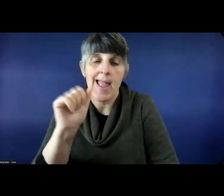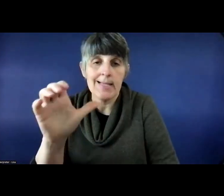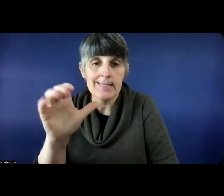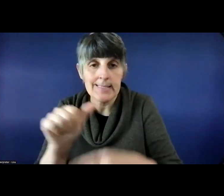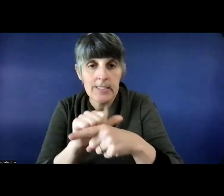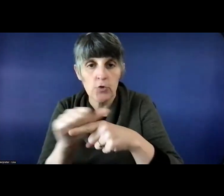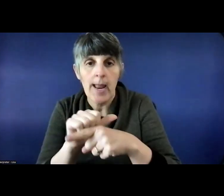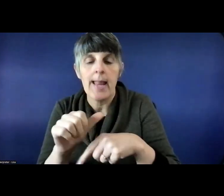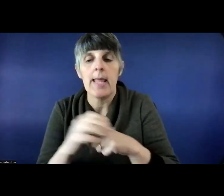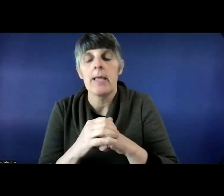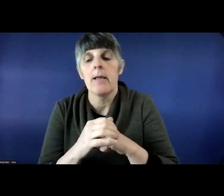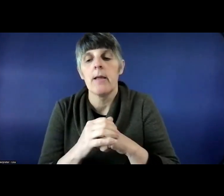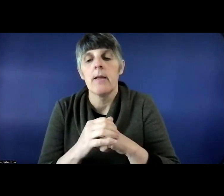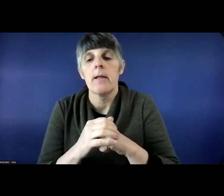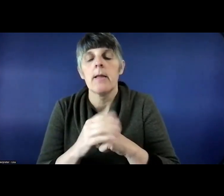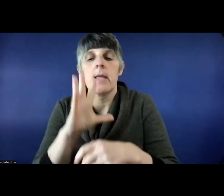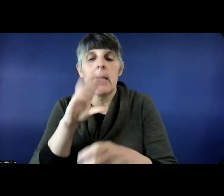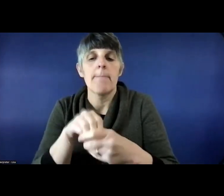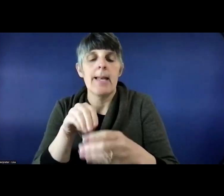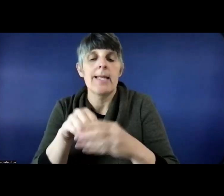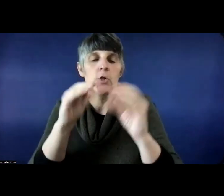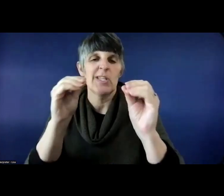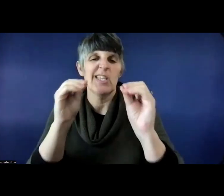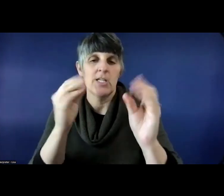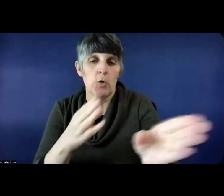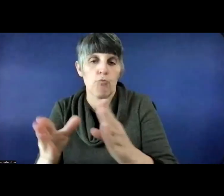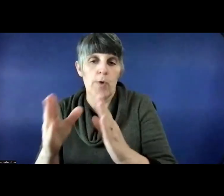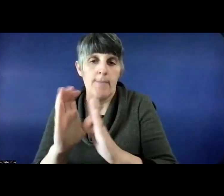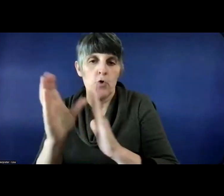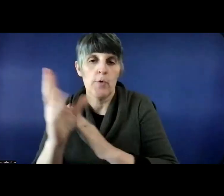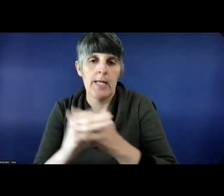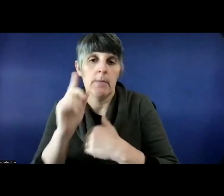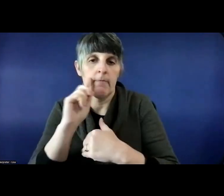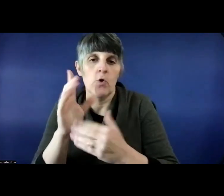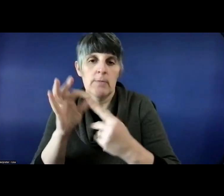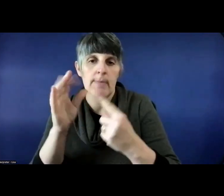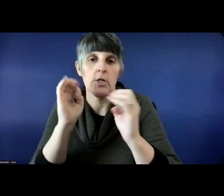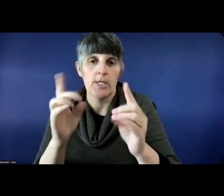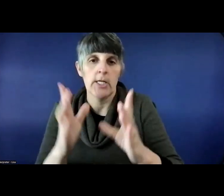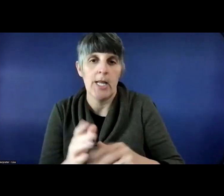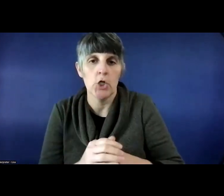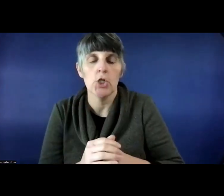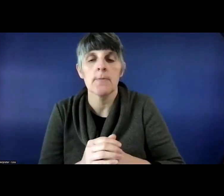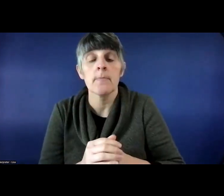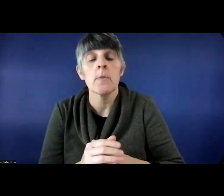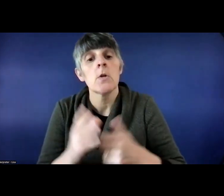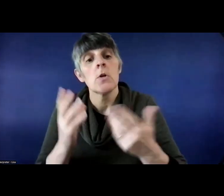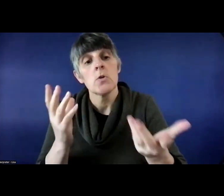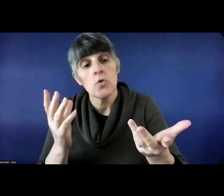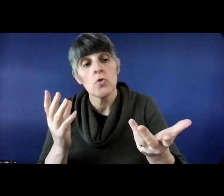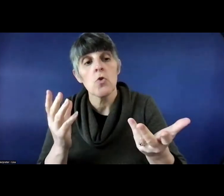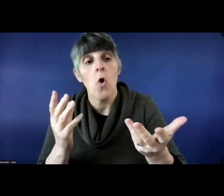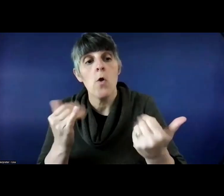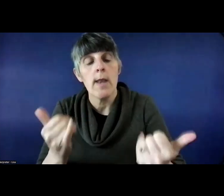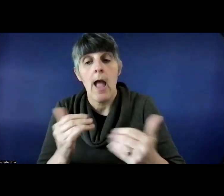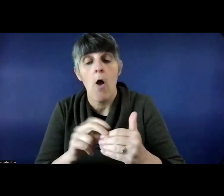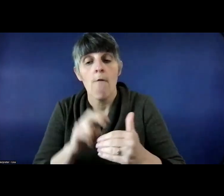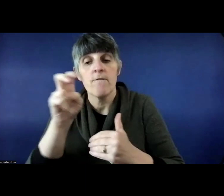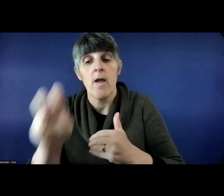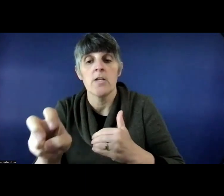training embedded into the teacher prep curriculum for special educators. So let's fast forward.